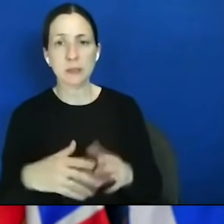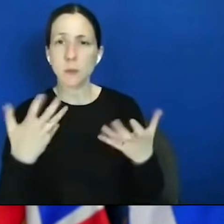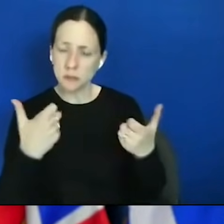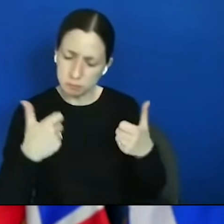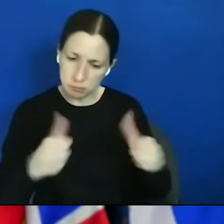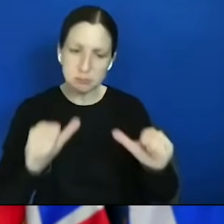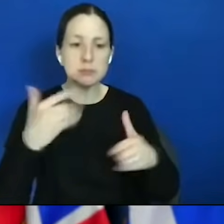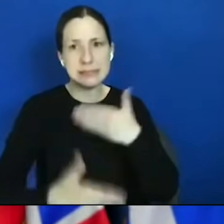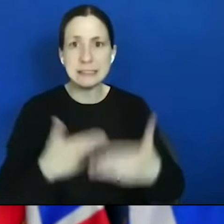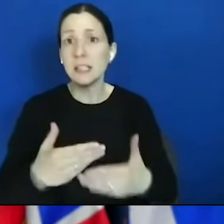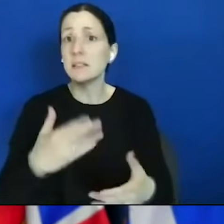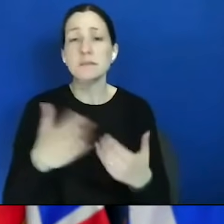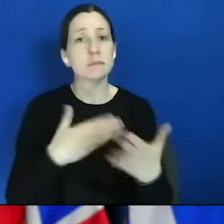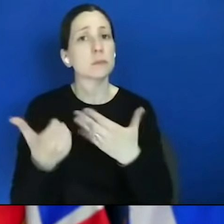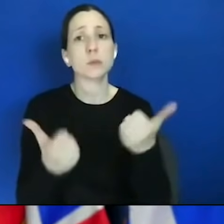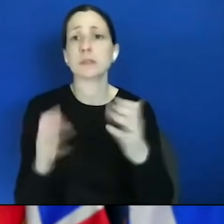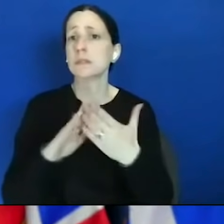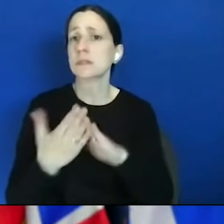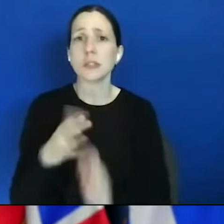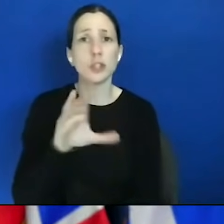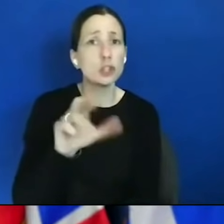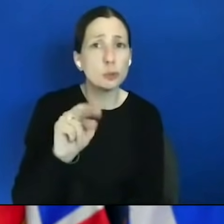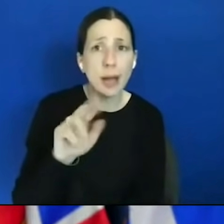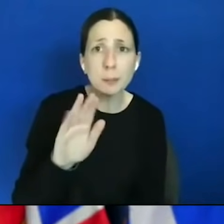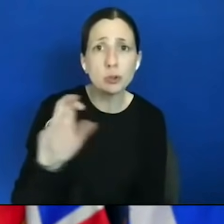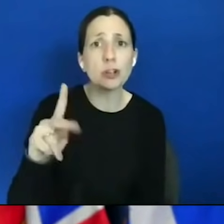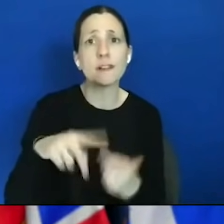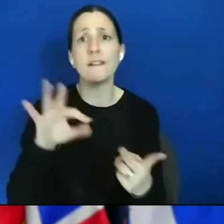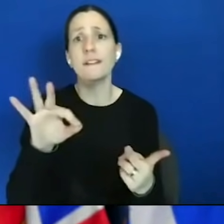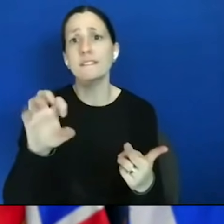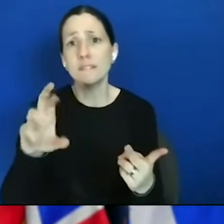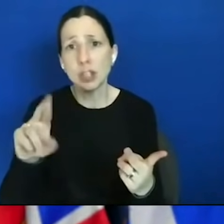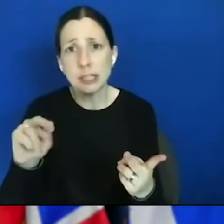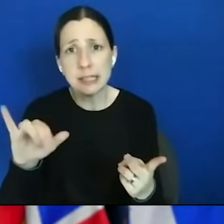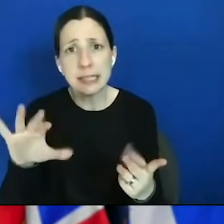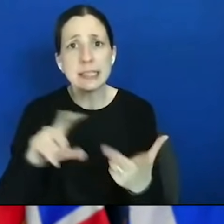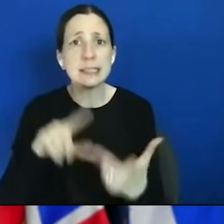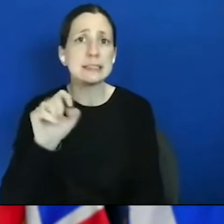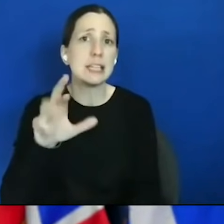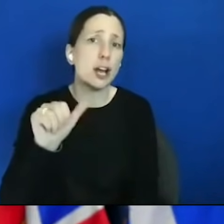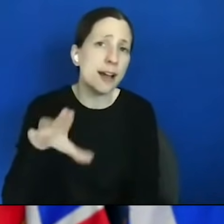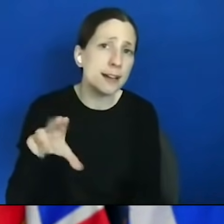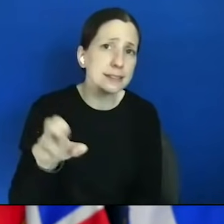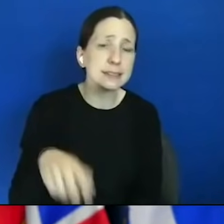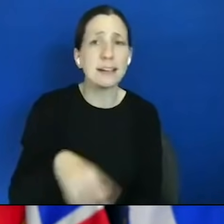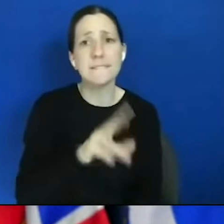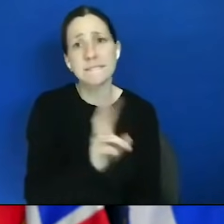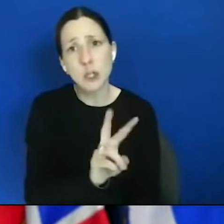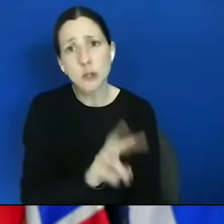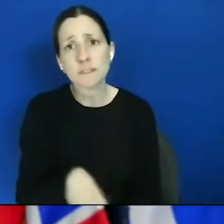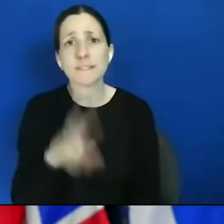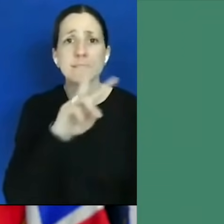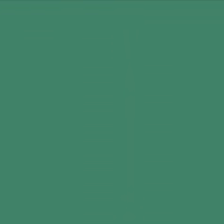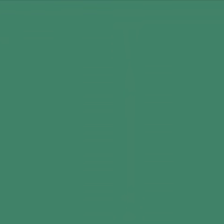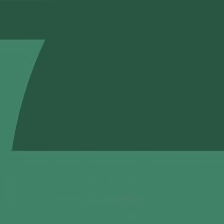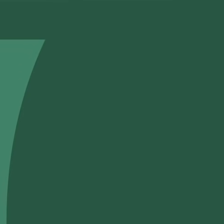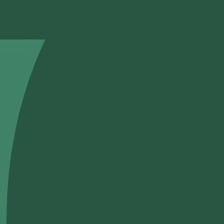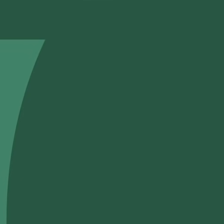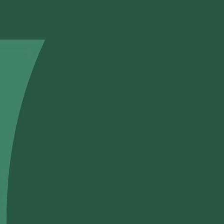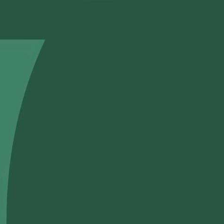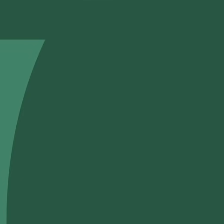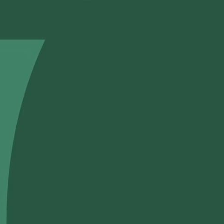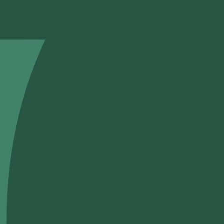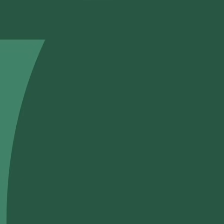all communities, from Fort St. John to Cranbrook to Fernie to Terrace to Vancouver to Victoria.